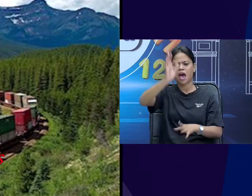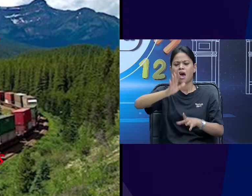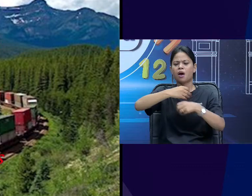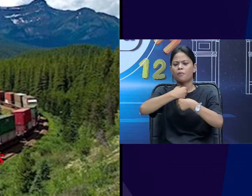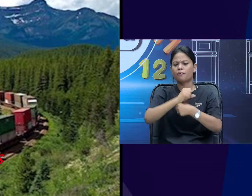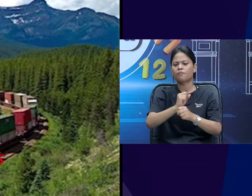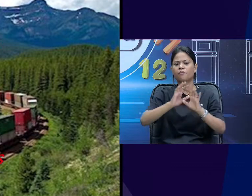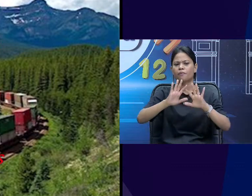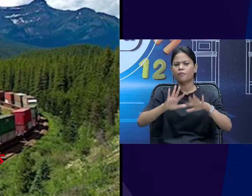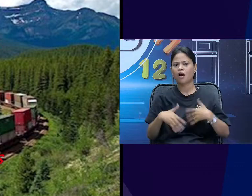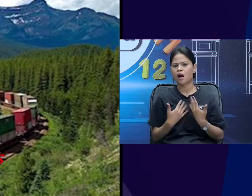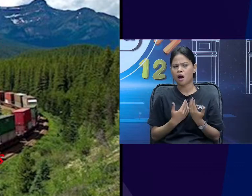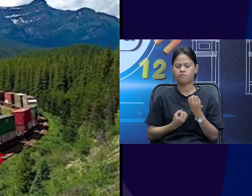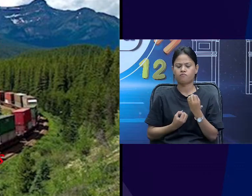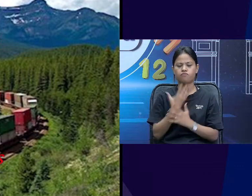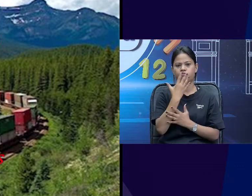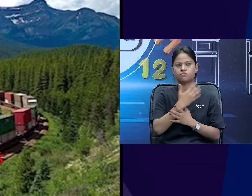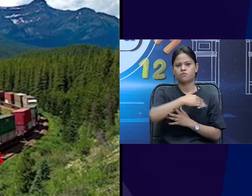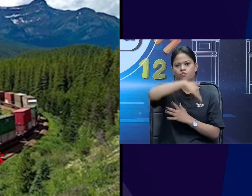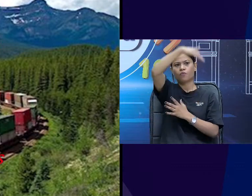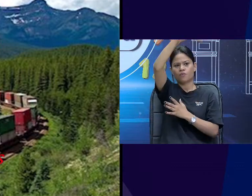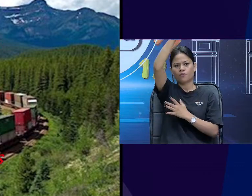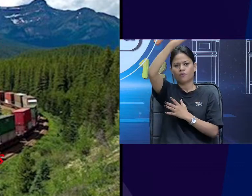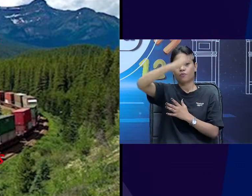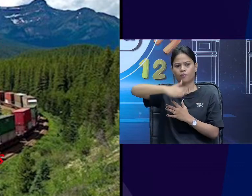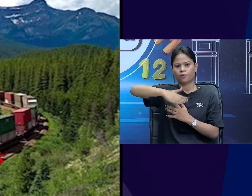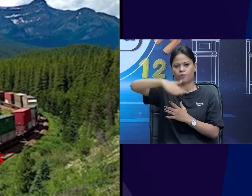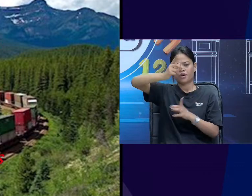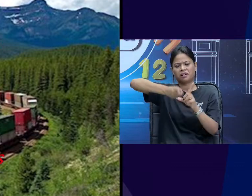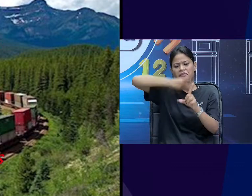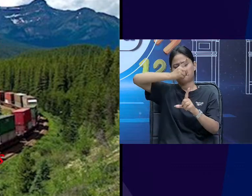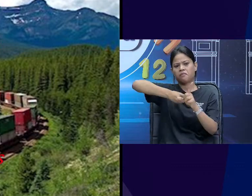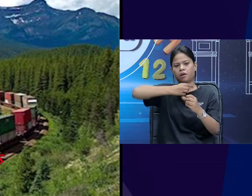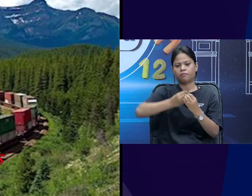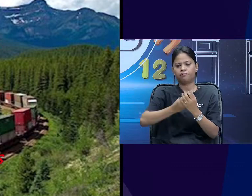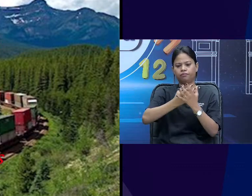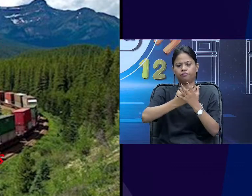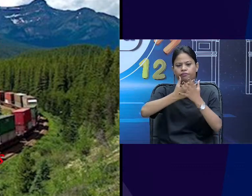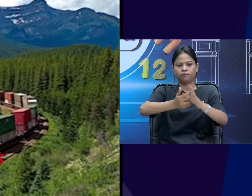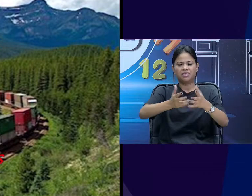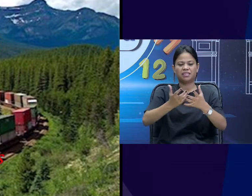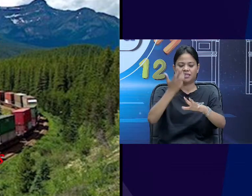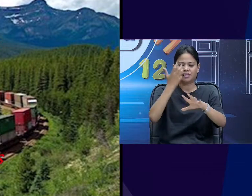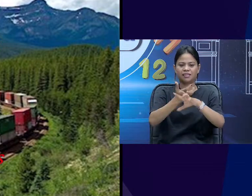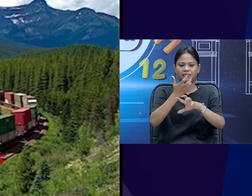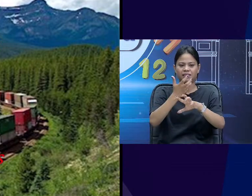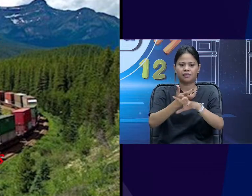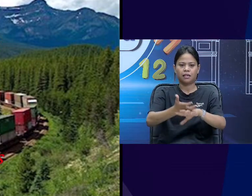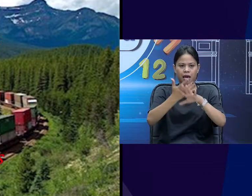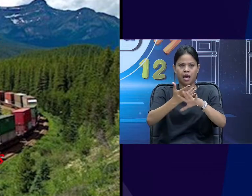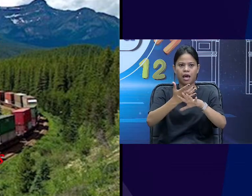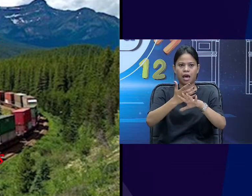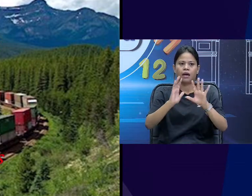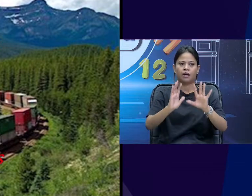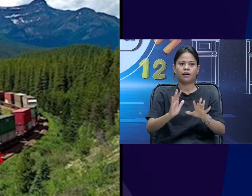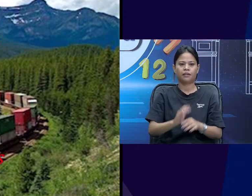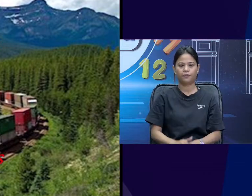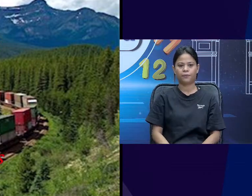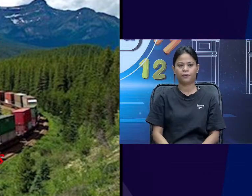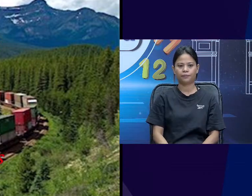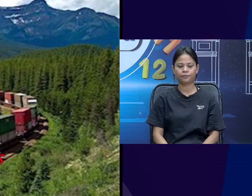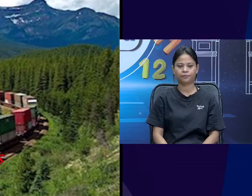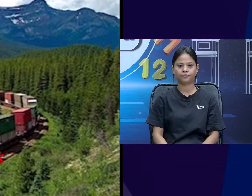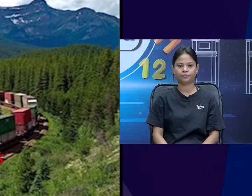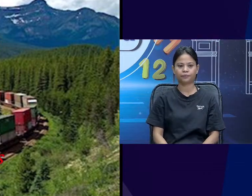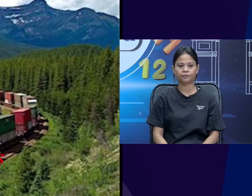land. Okay, rivers, you know what there is. You can see the train passing by a river. Plain river,